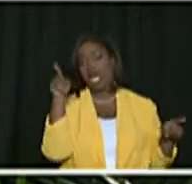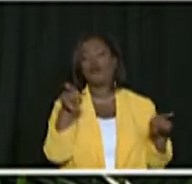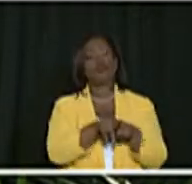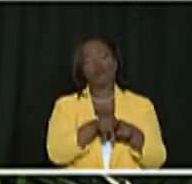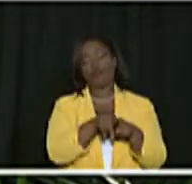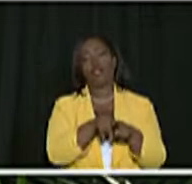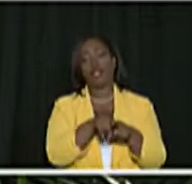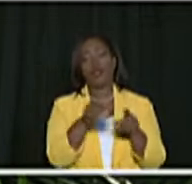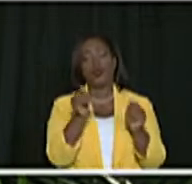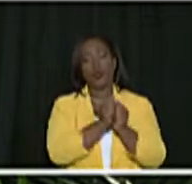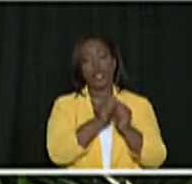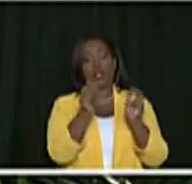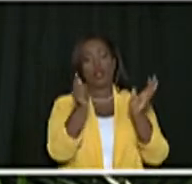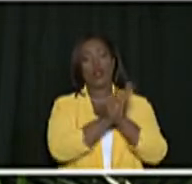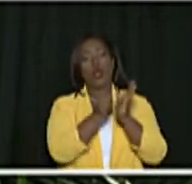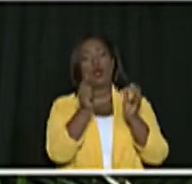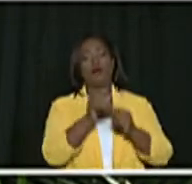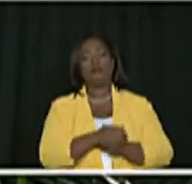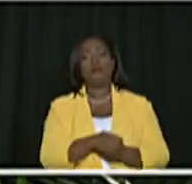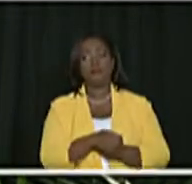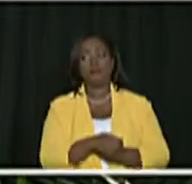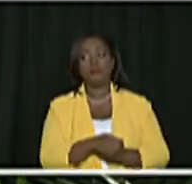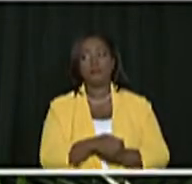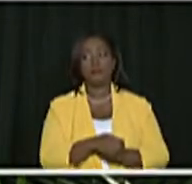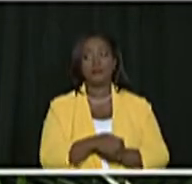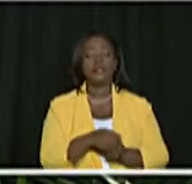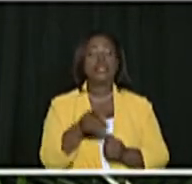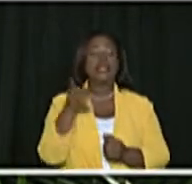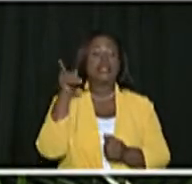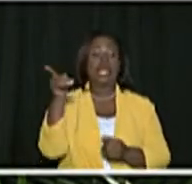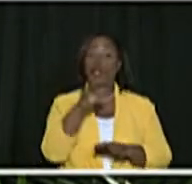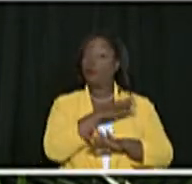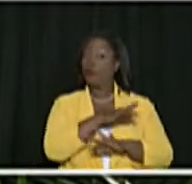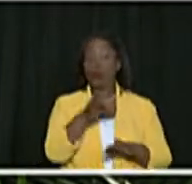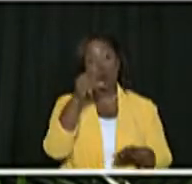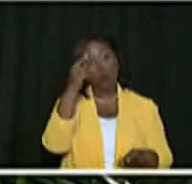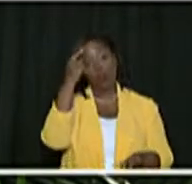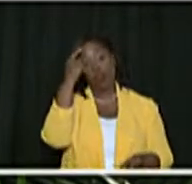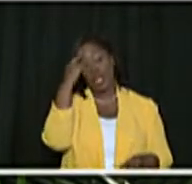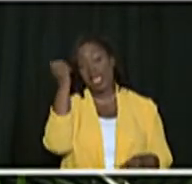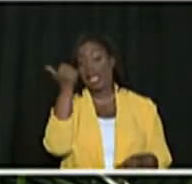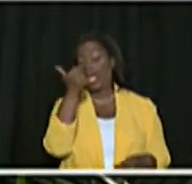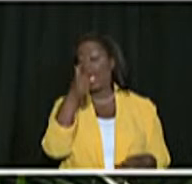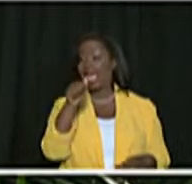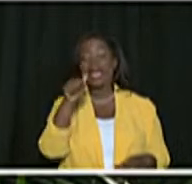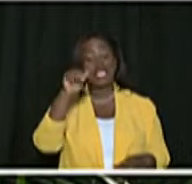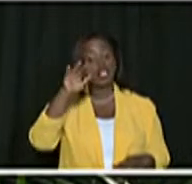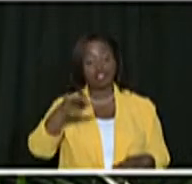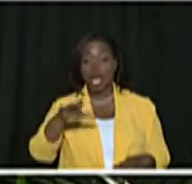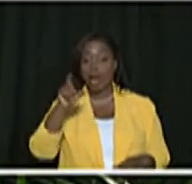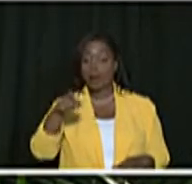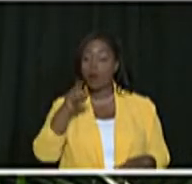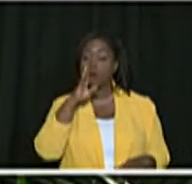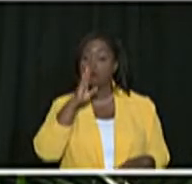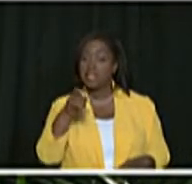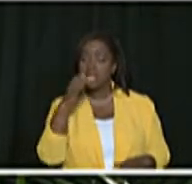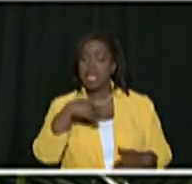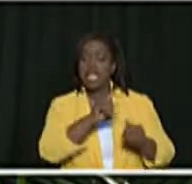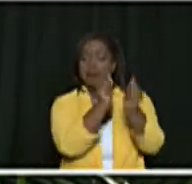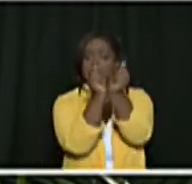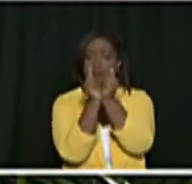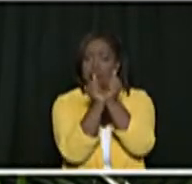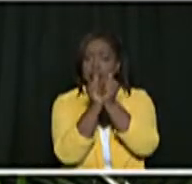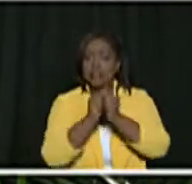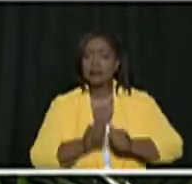that we need to revisit it. I do not think that any child should be imprisoned, especially children who have